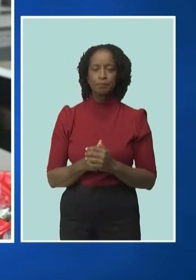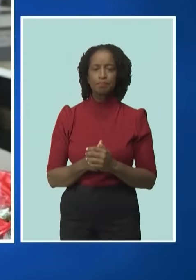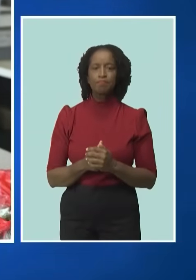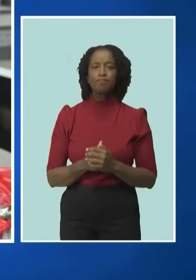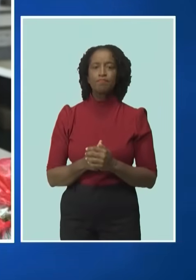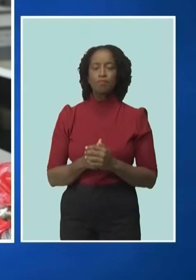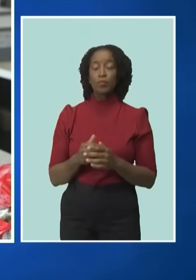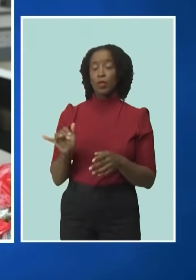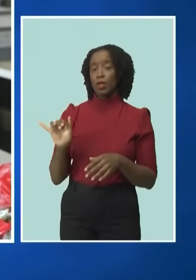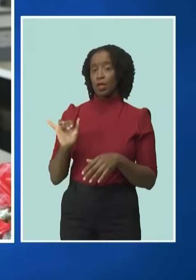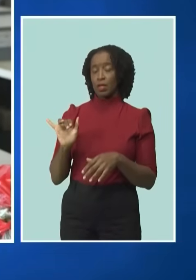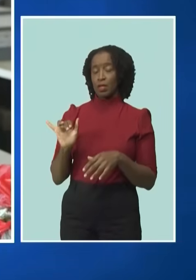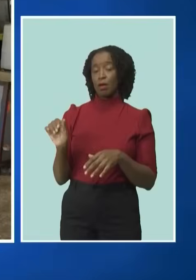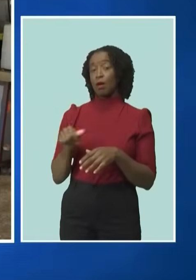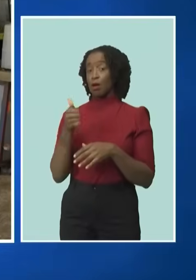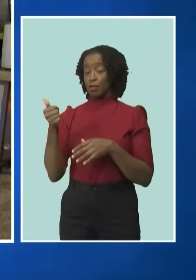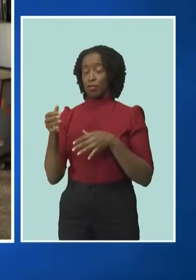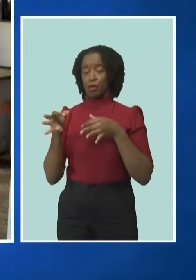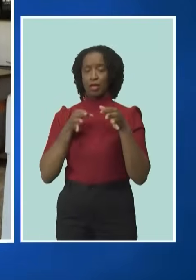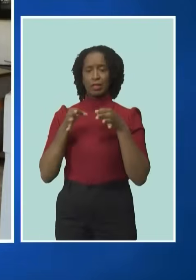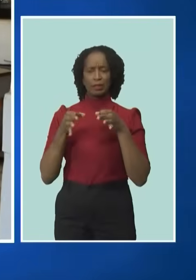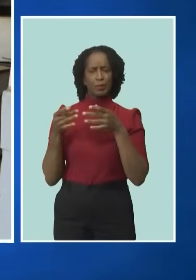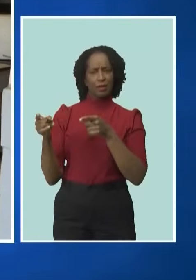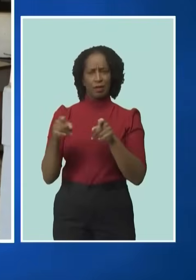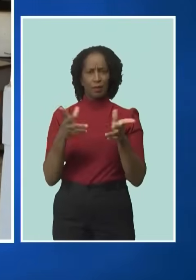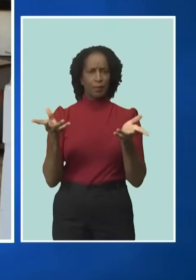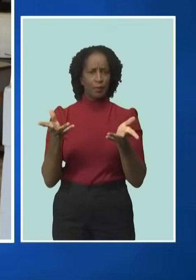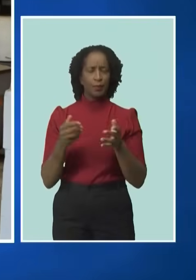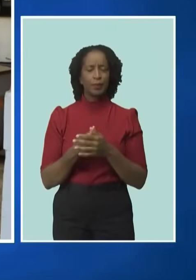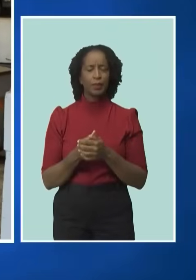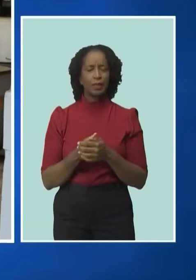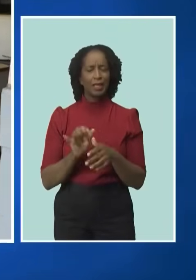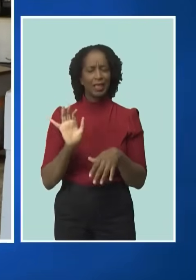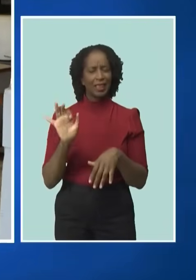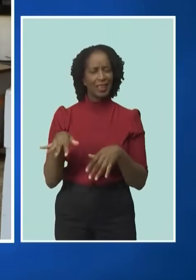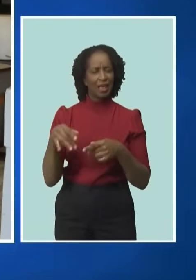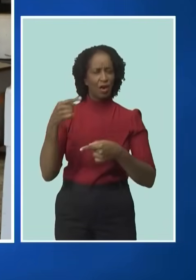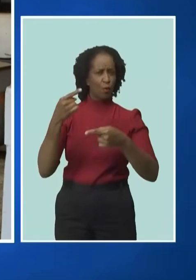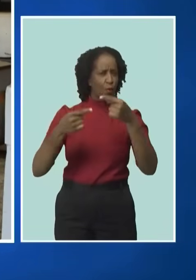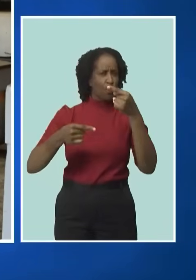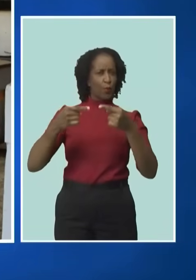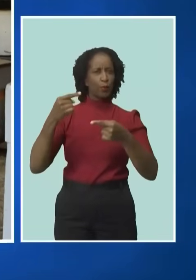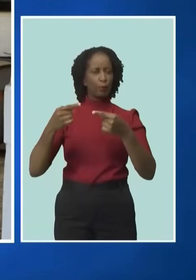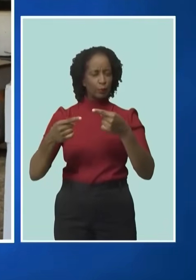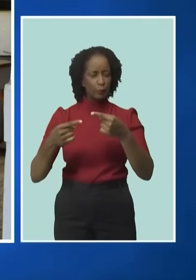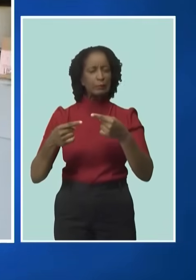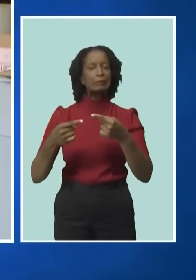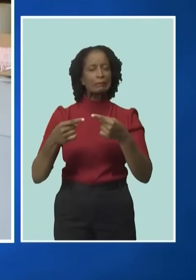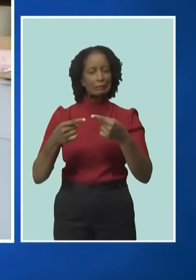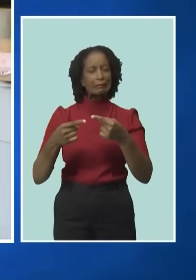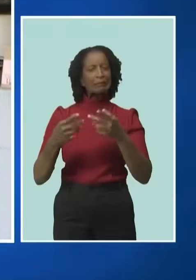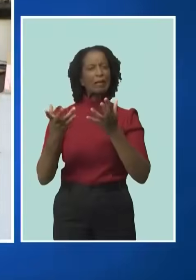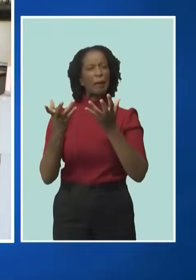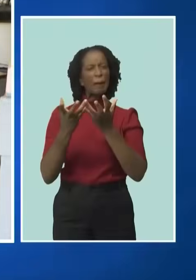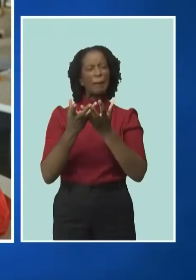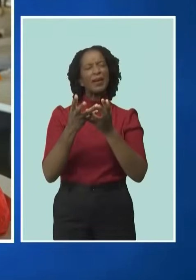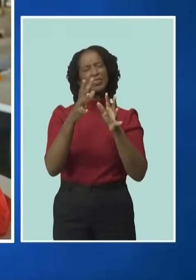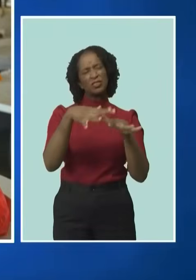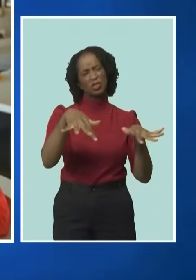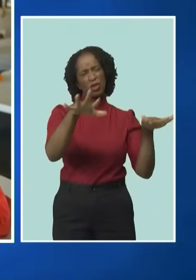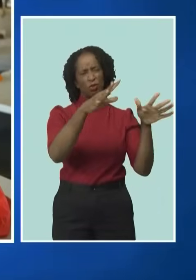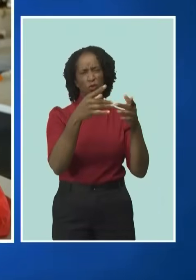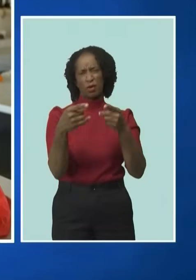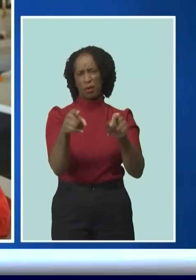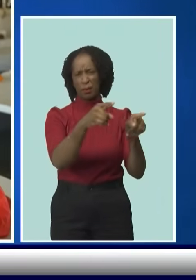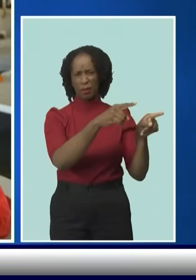Delbert Ford, recounted the events, suggesting the altercation is reflective of broader societal issues. Well,